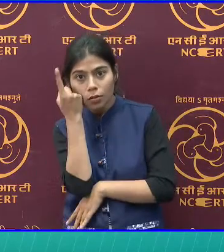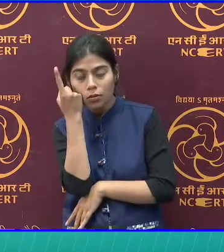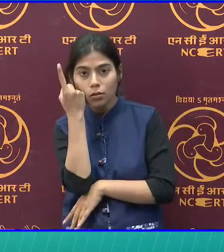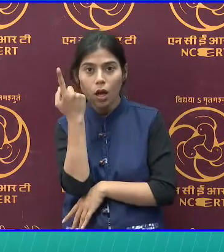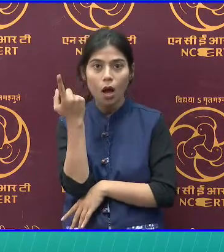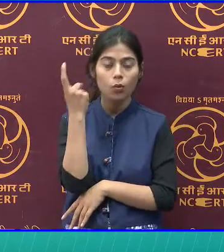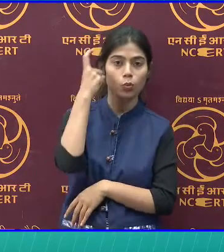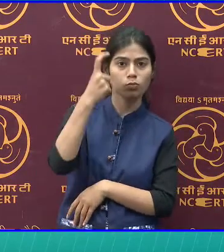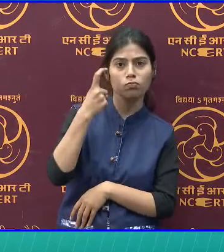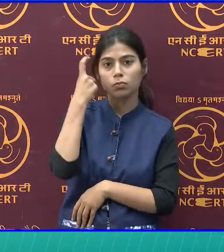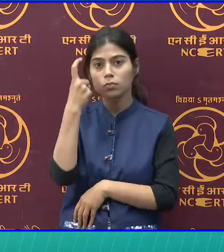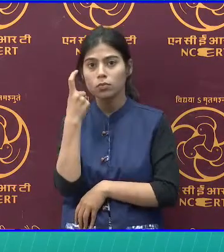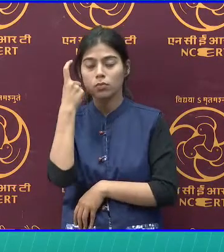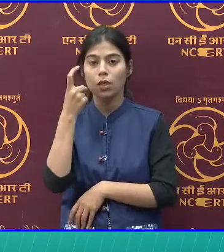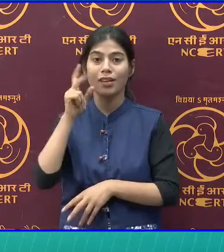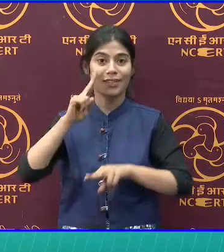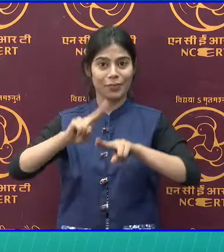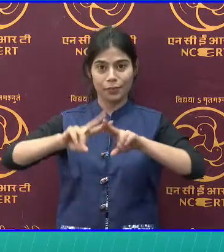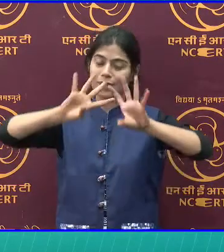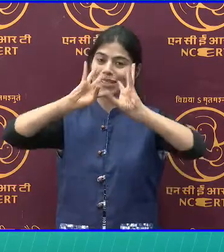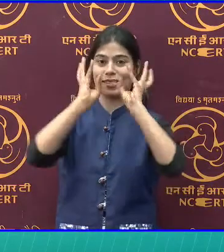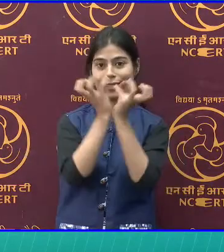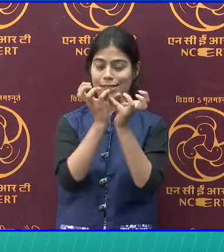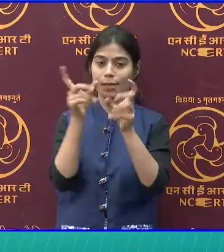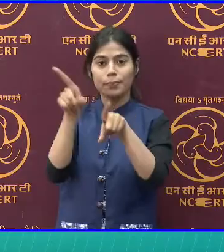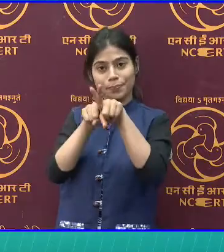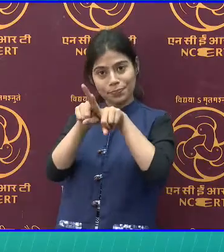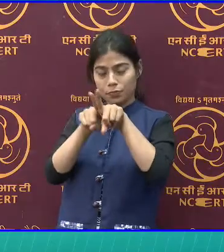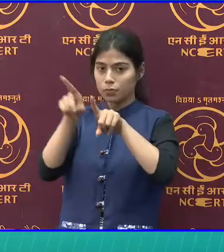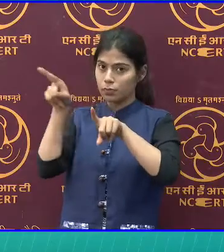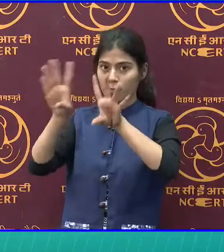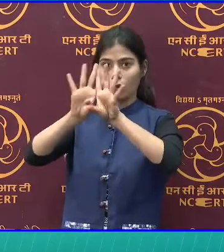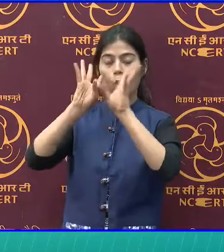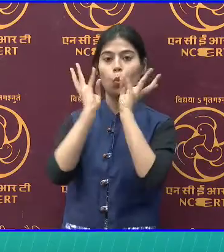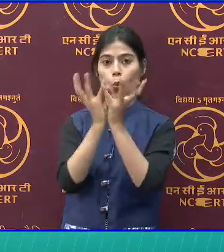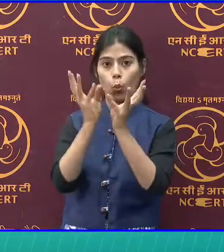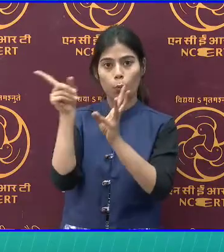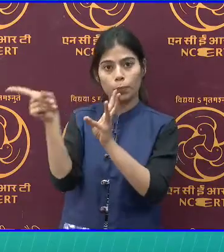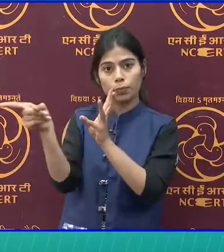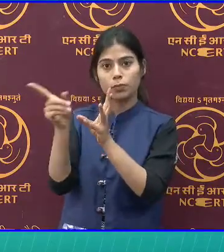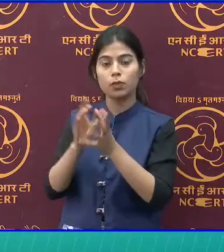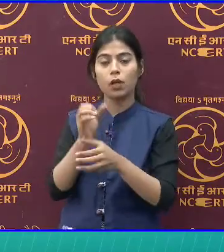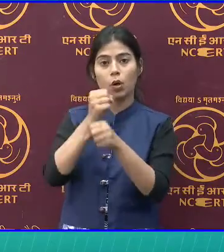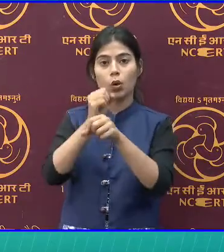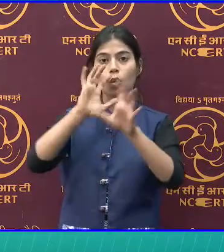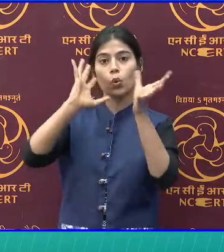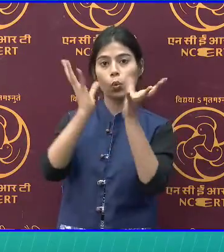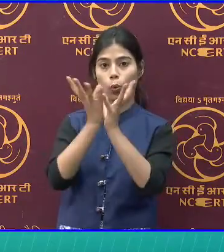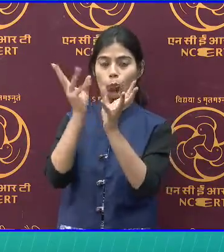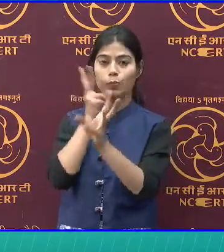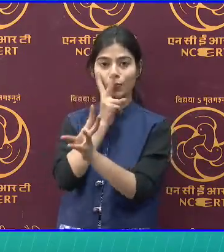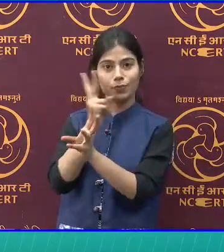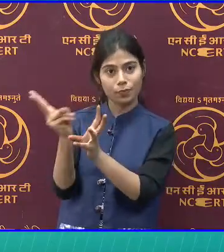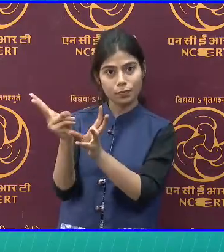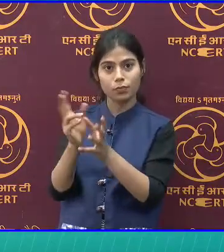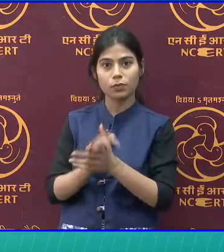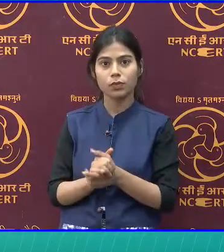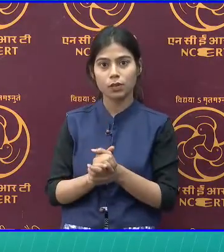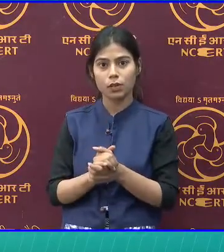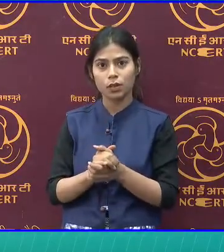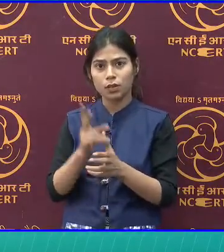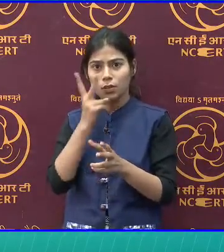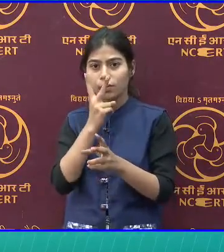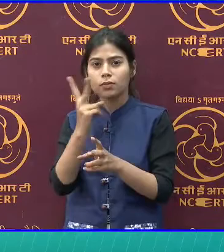are used in the map. See the globe, for example, we know that if you look at, I'll show you, I'll go back to the globe again. And if you look at